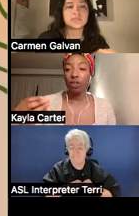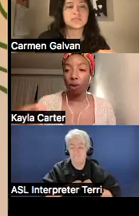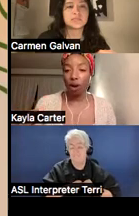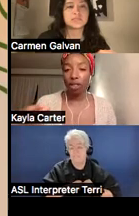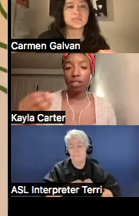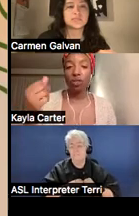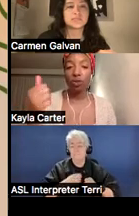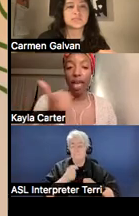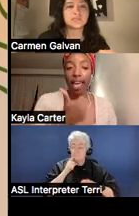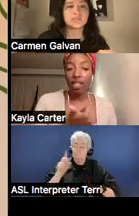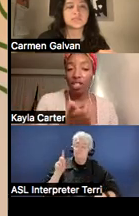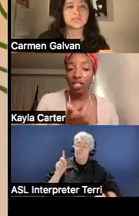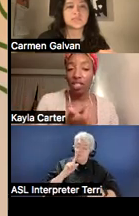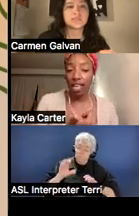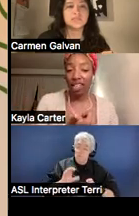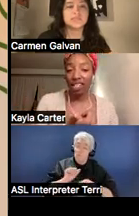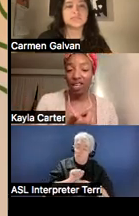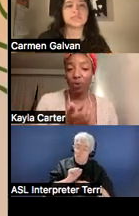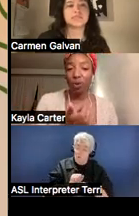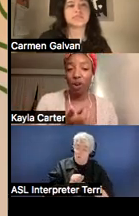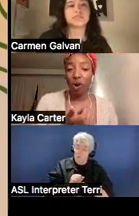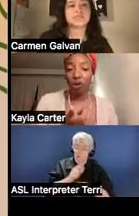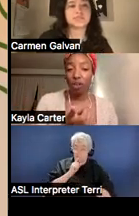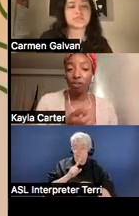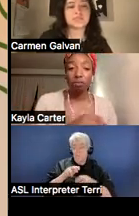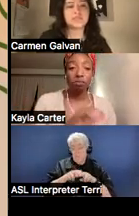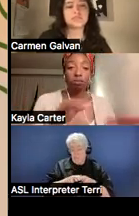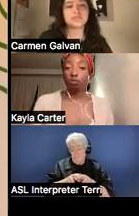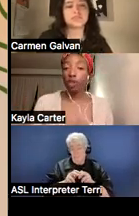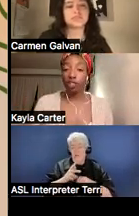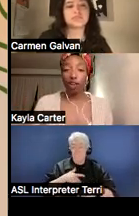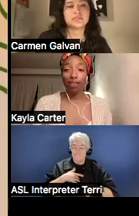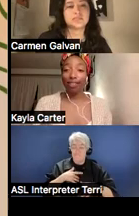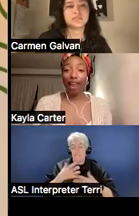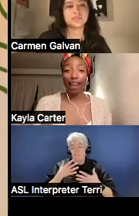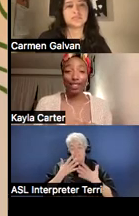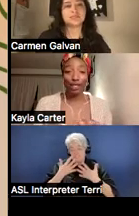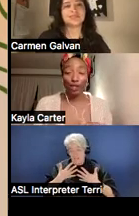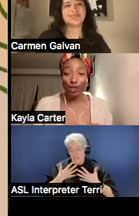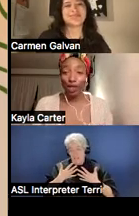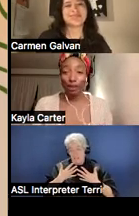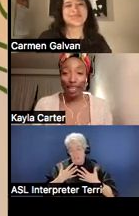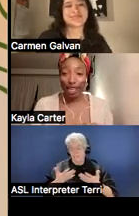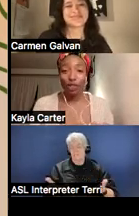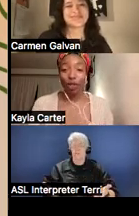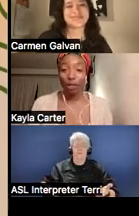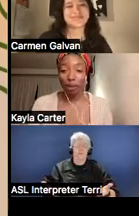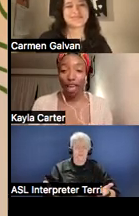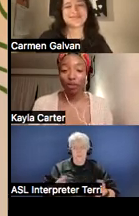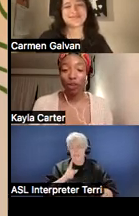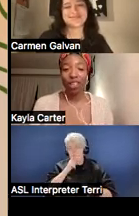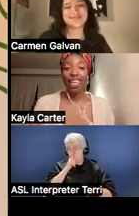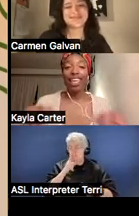Having to do the work to A, just sit with your own grief, we could just call it there. It's extremely,